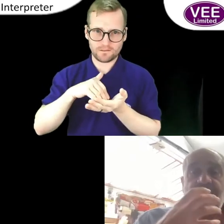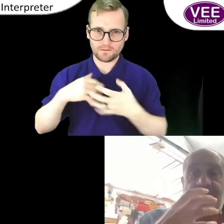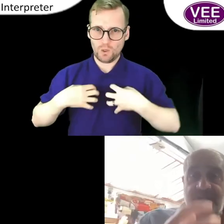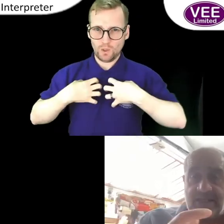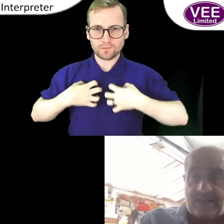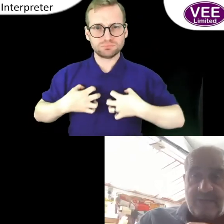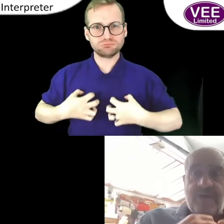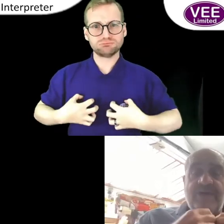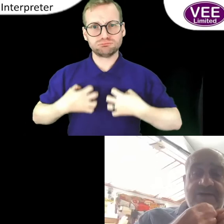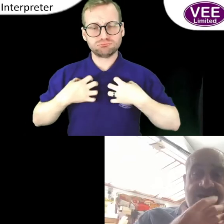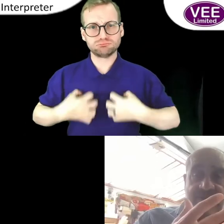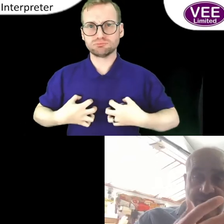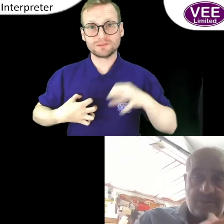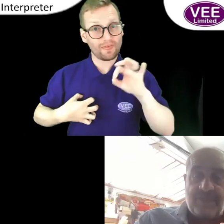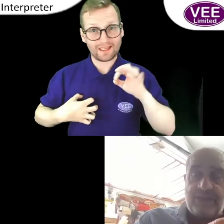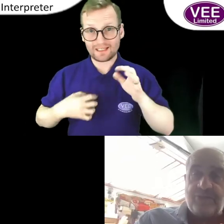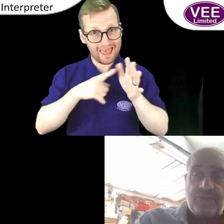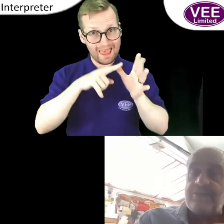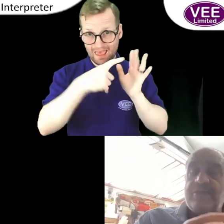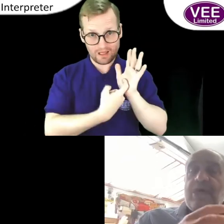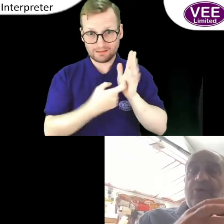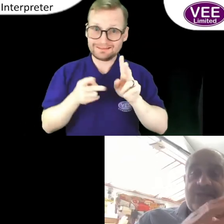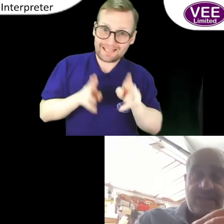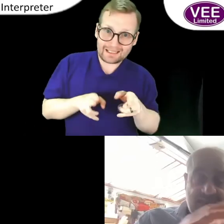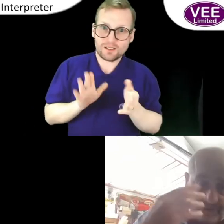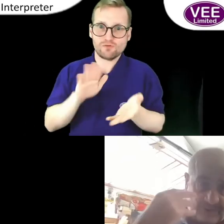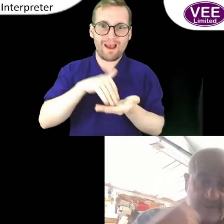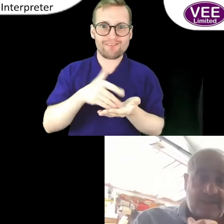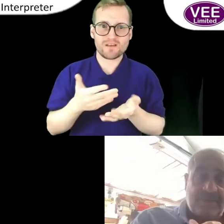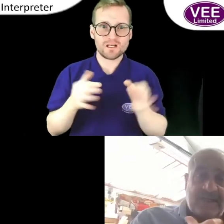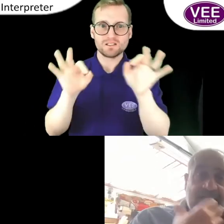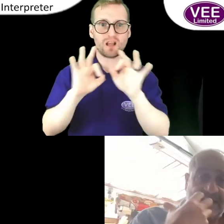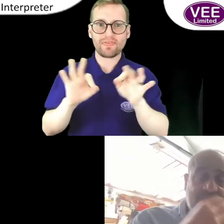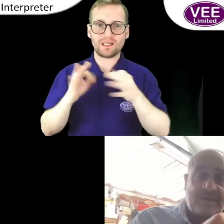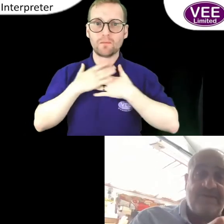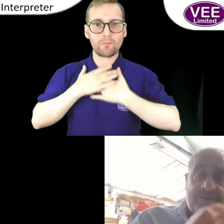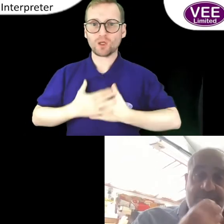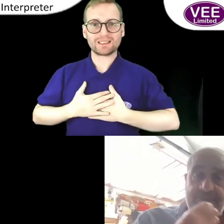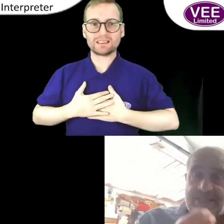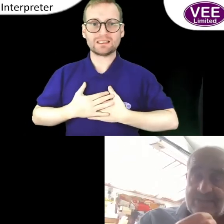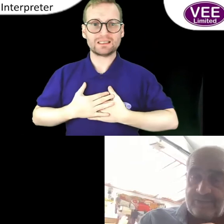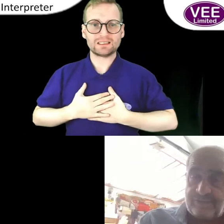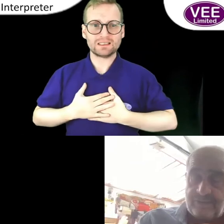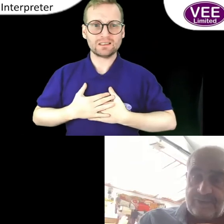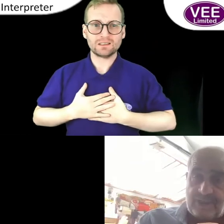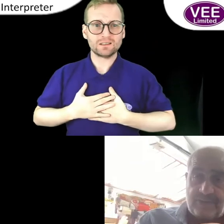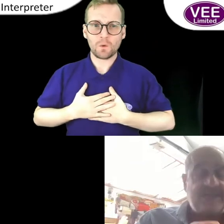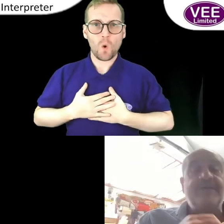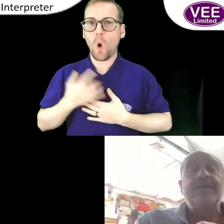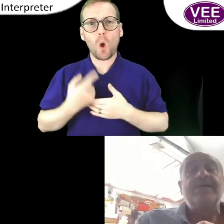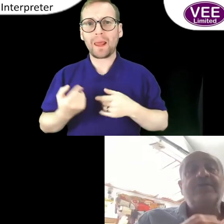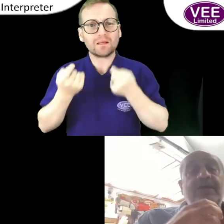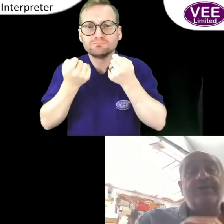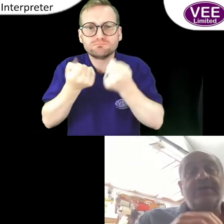lungs. They were dead. They were arriving to many shores with nothing on their body except pieces of